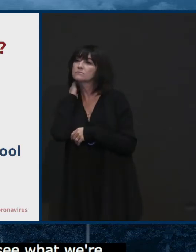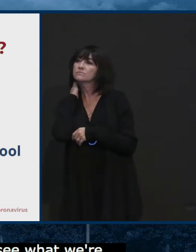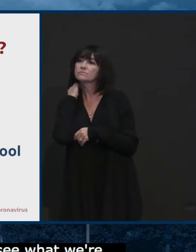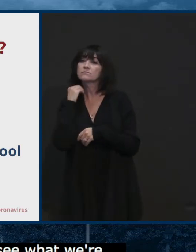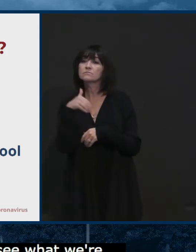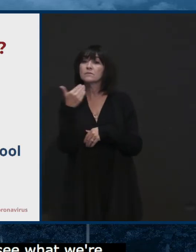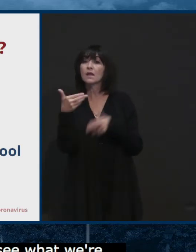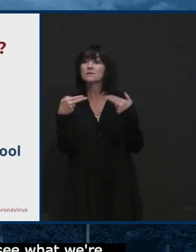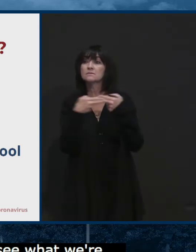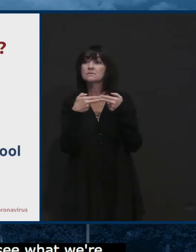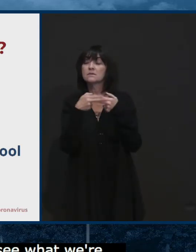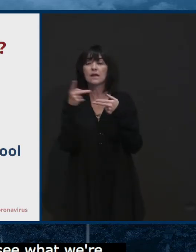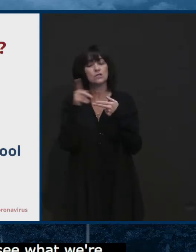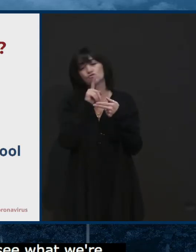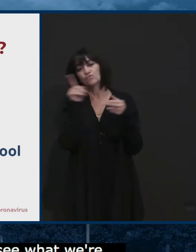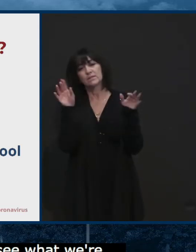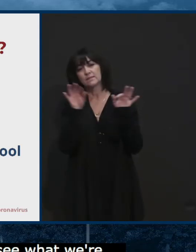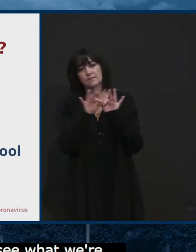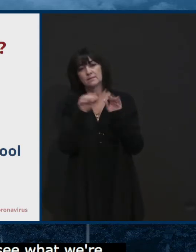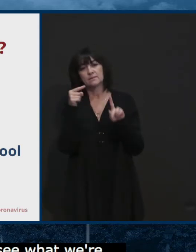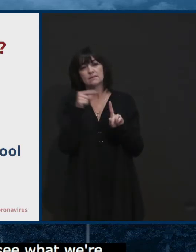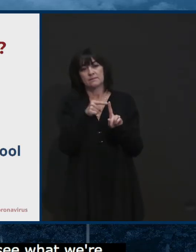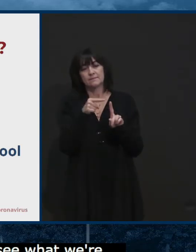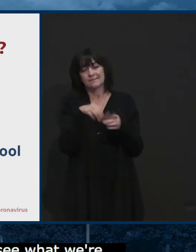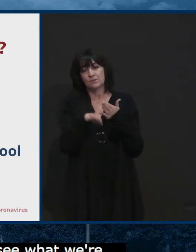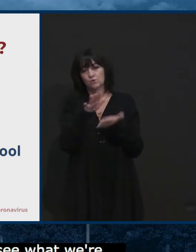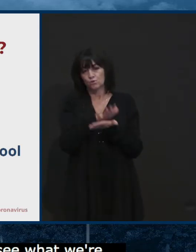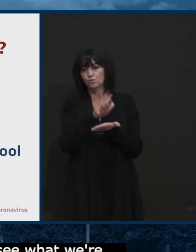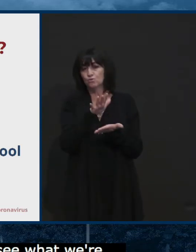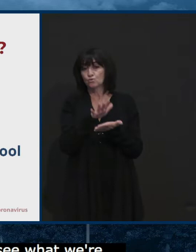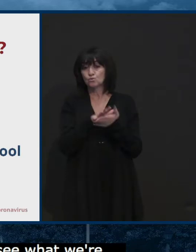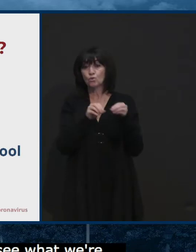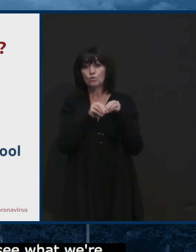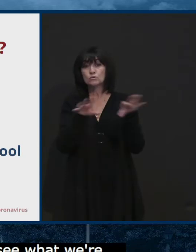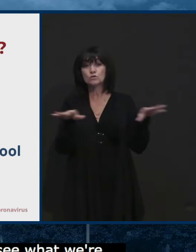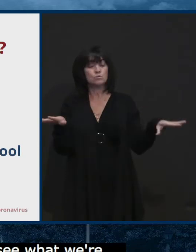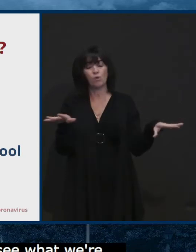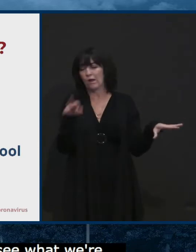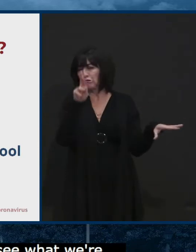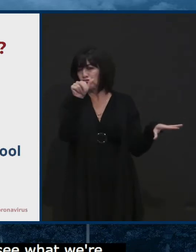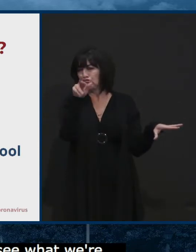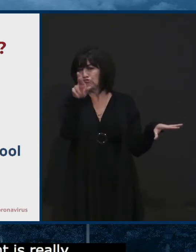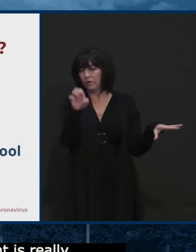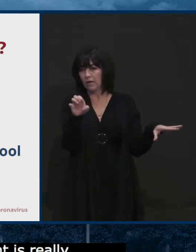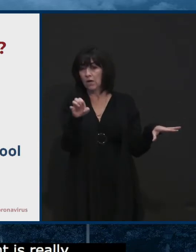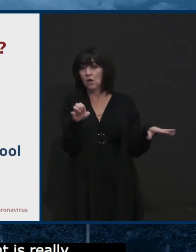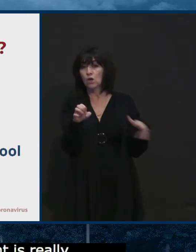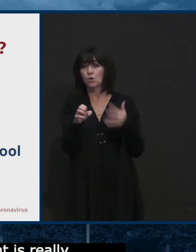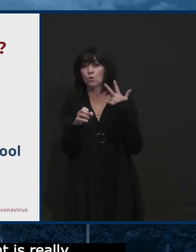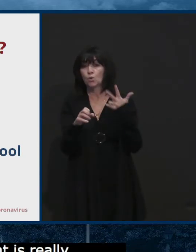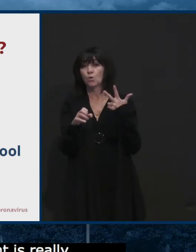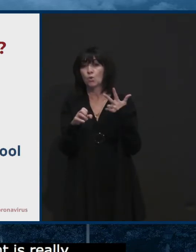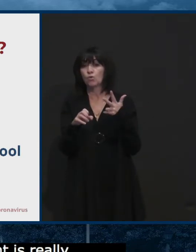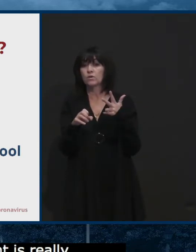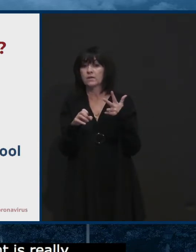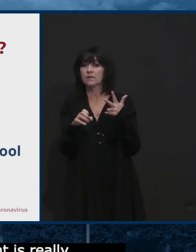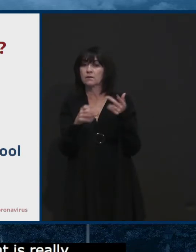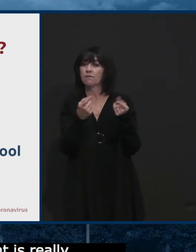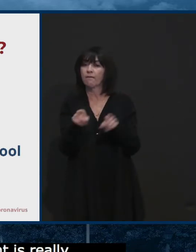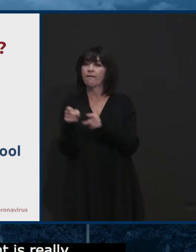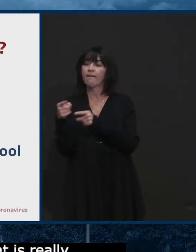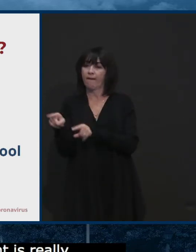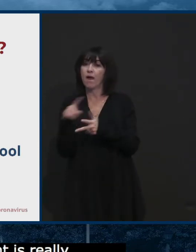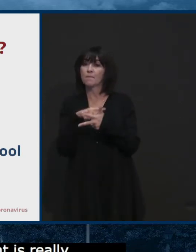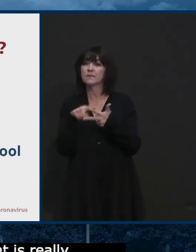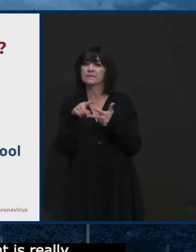again, the key point is really in-school spread is really rare. So we have really 3 examples for staff where we've seen